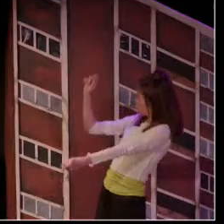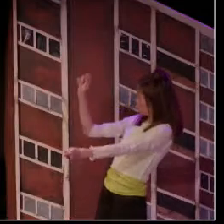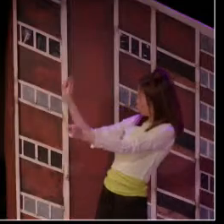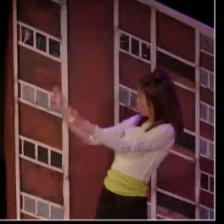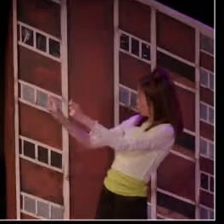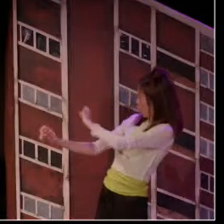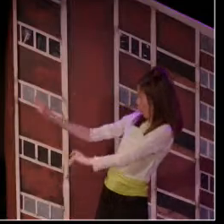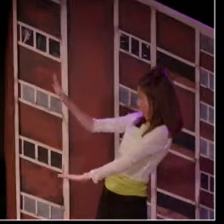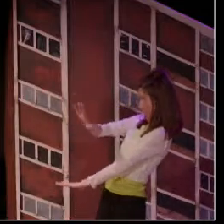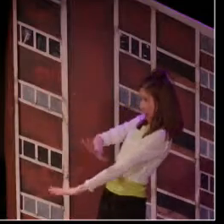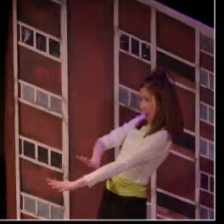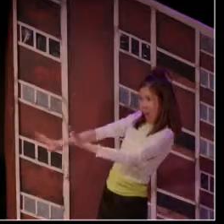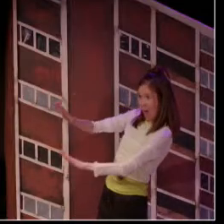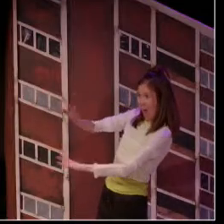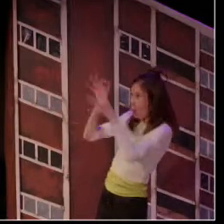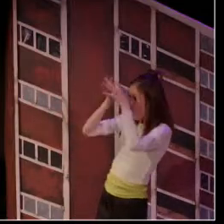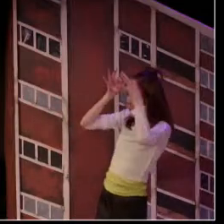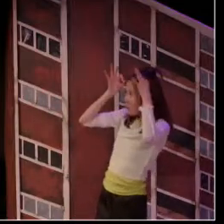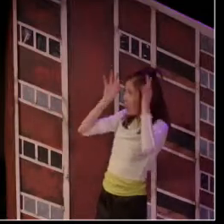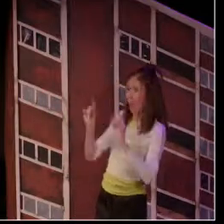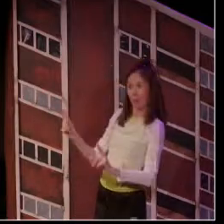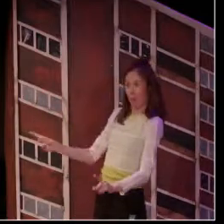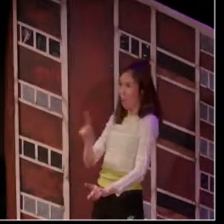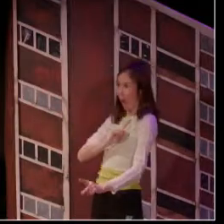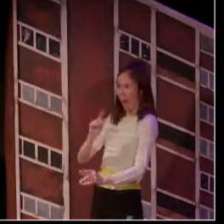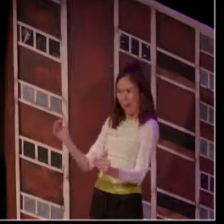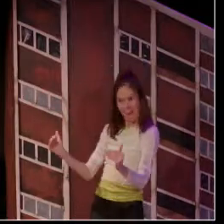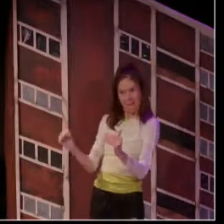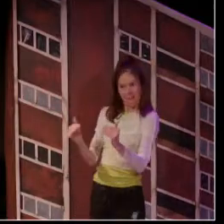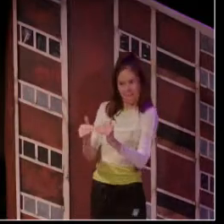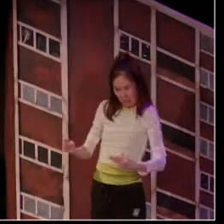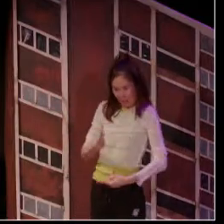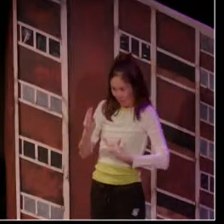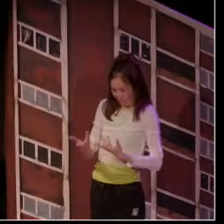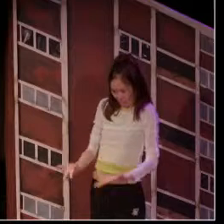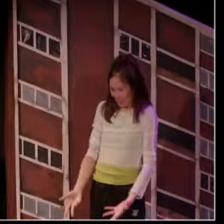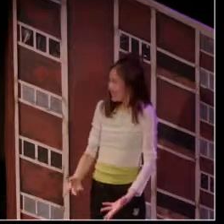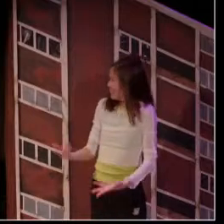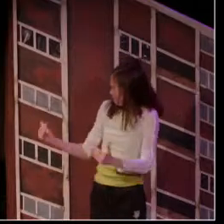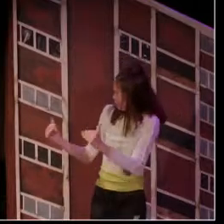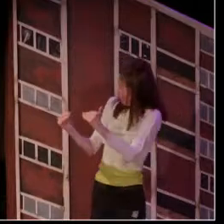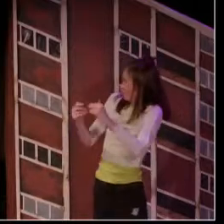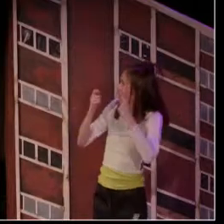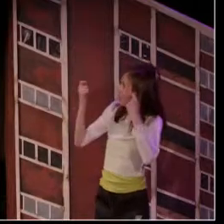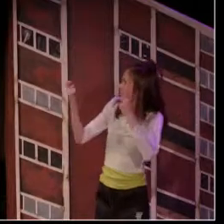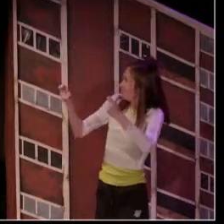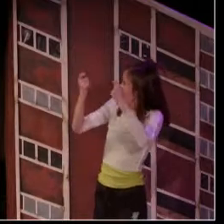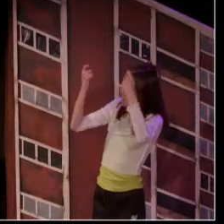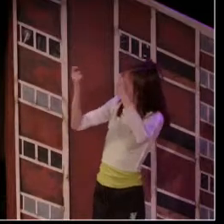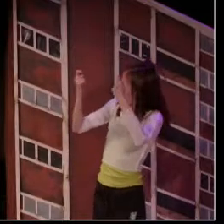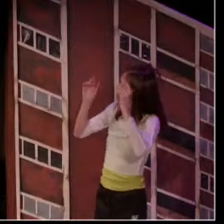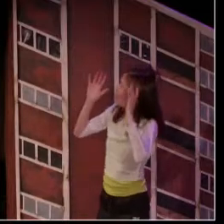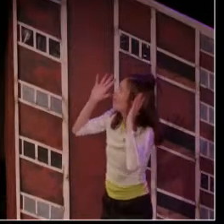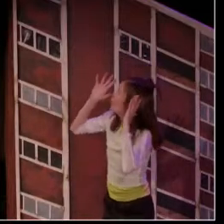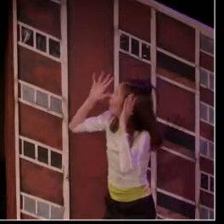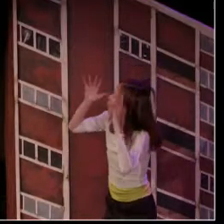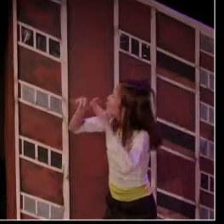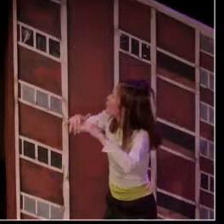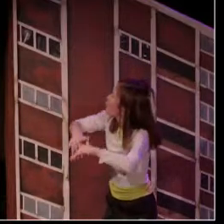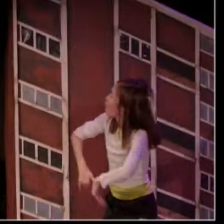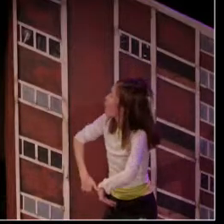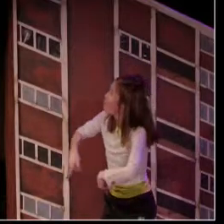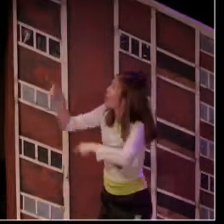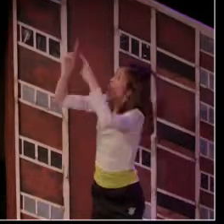have taken the shape of beasts upon them. Their transformations were never for a piece of beauty rarer, nor were they near as